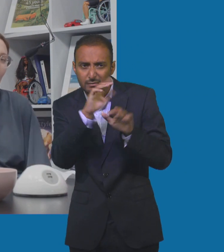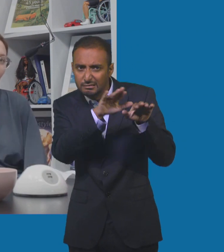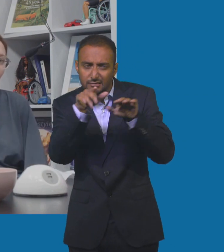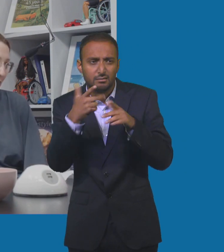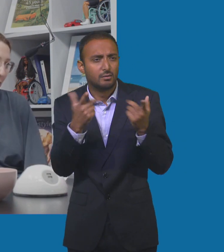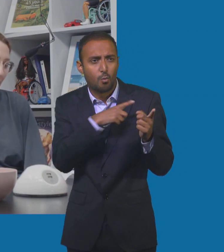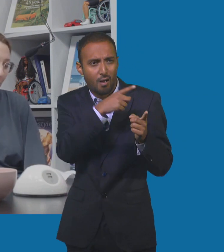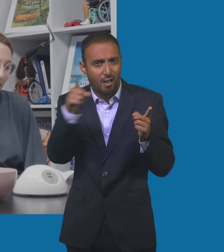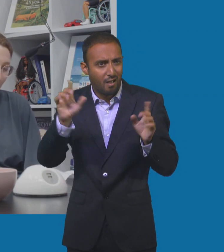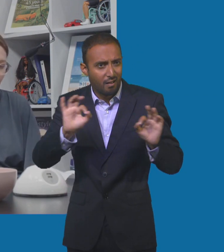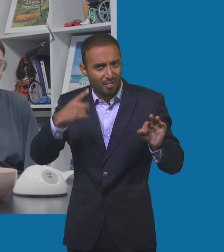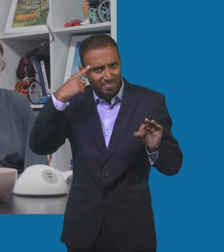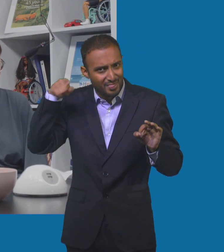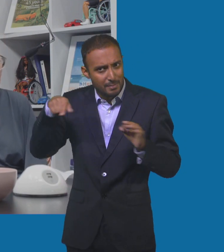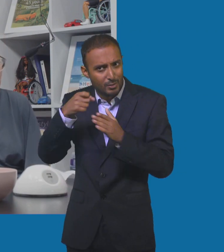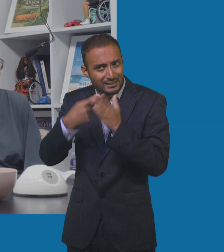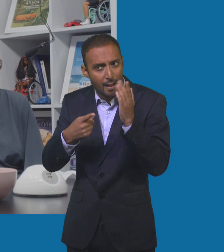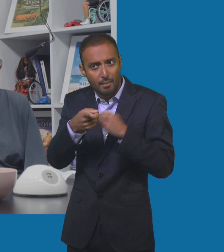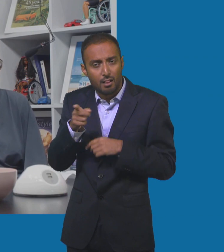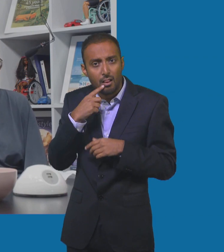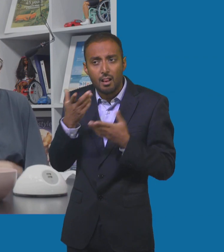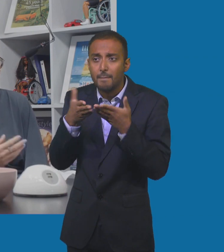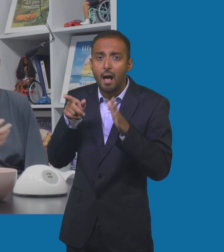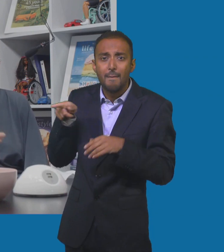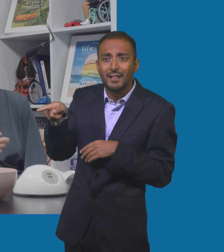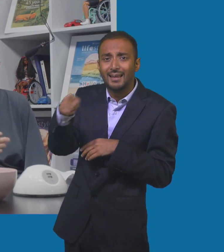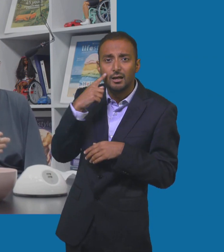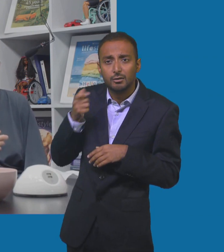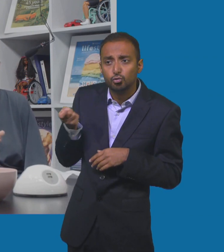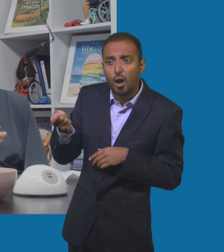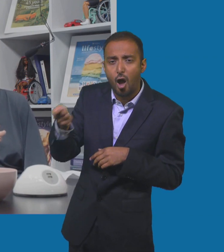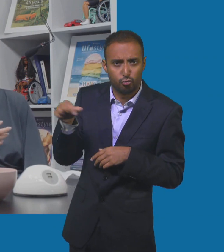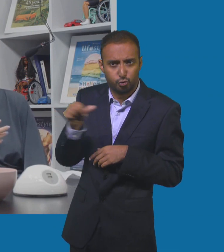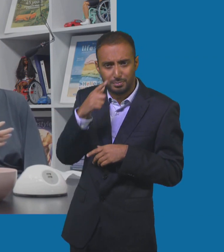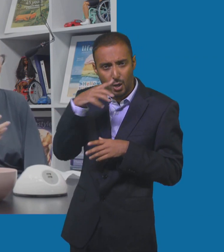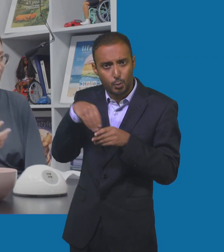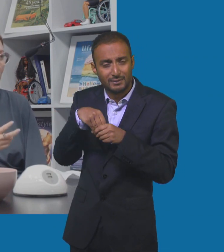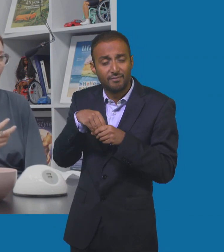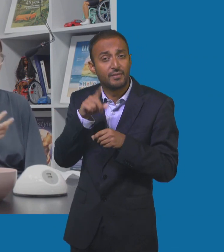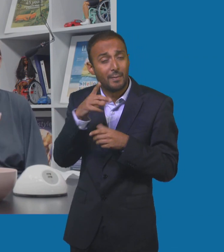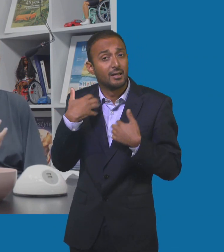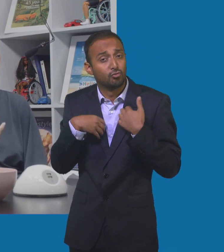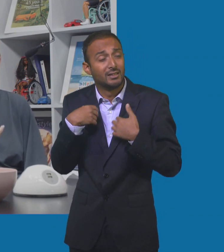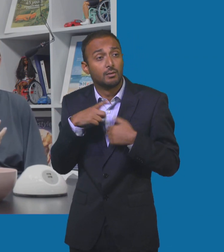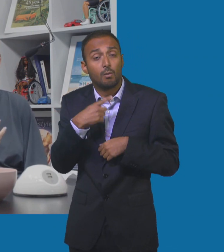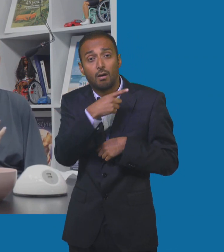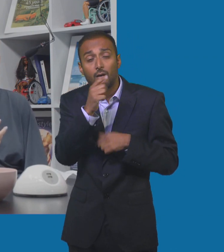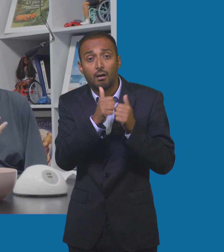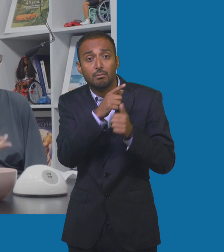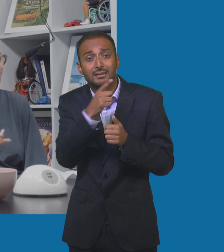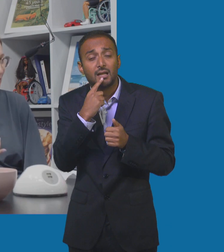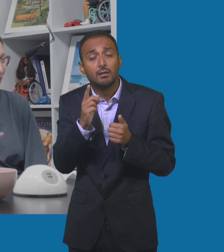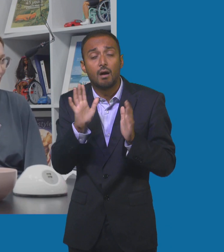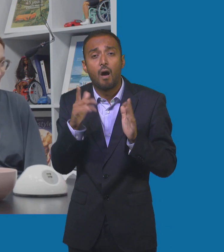charge points accessible and inclusive? What's interesting is industry came back to us and kind of said, well, it's not that we don't want to be inclusive,